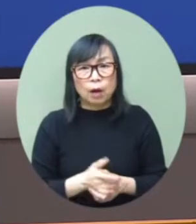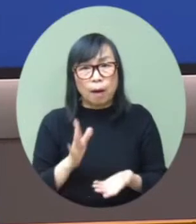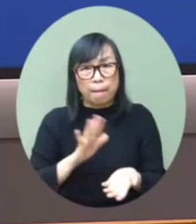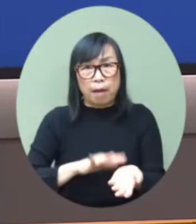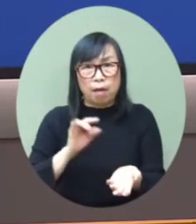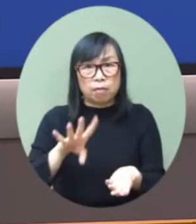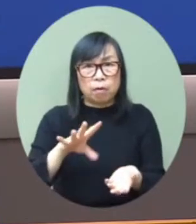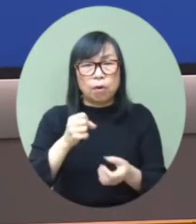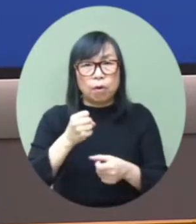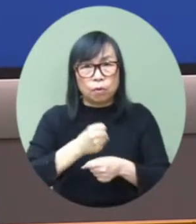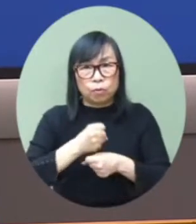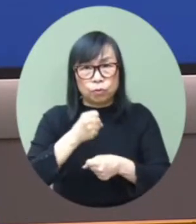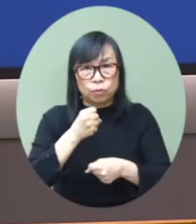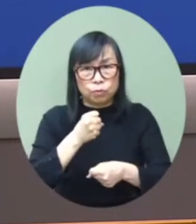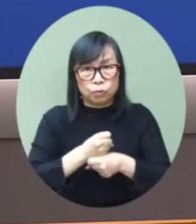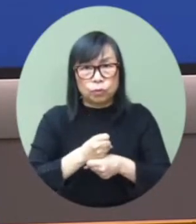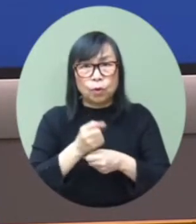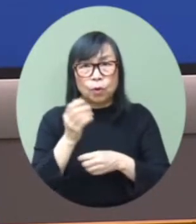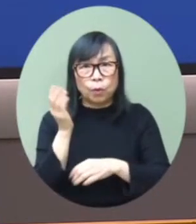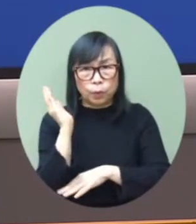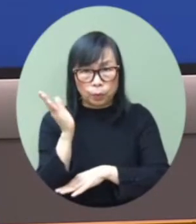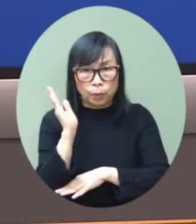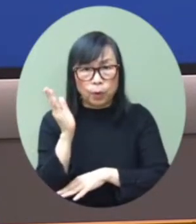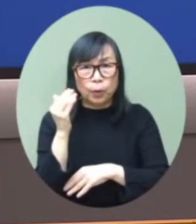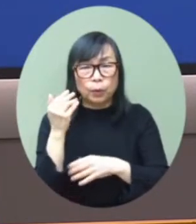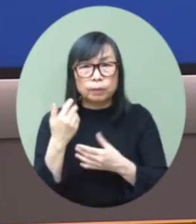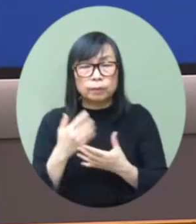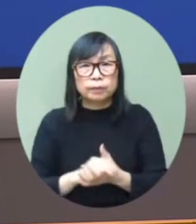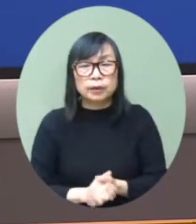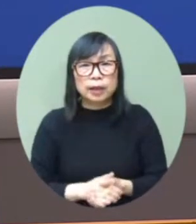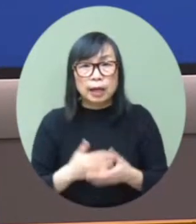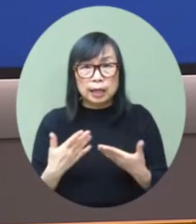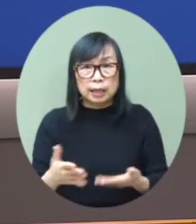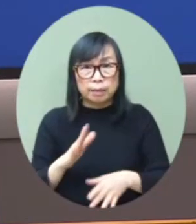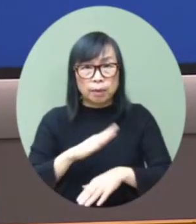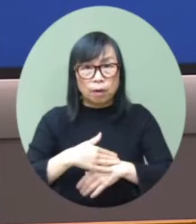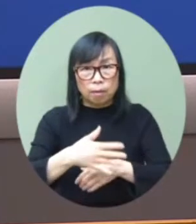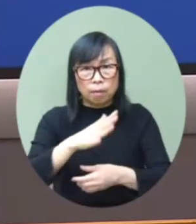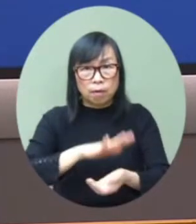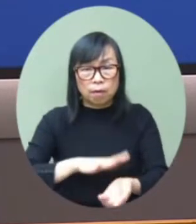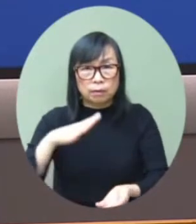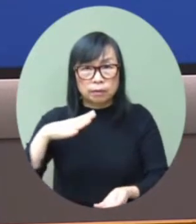community. And these are in relation to our testing.